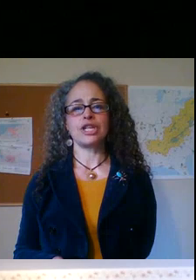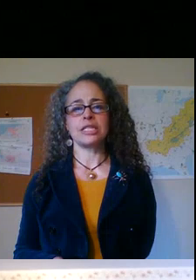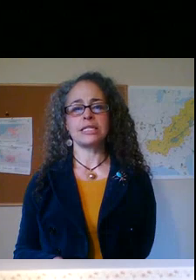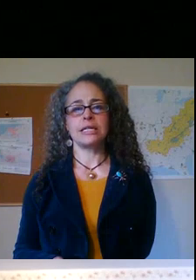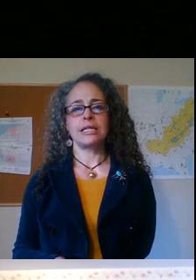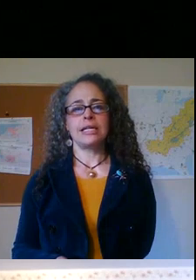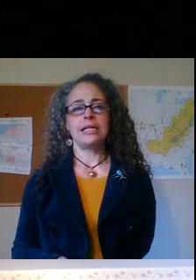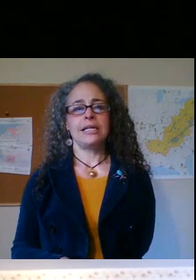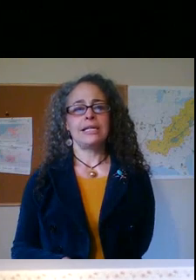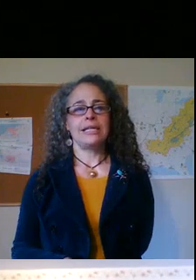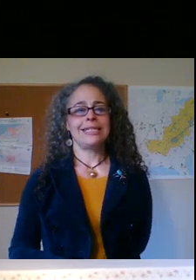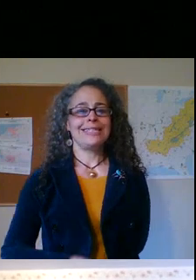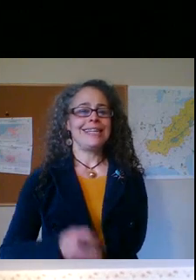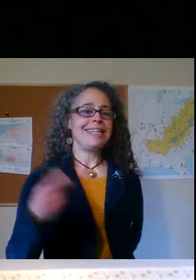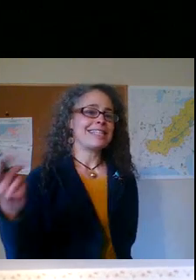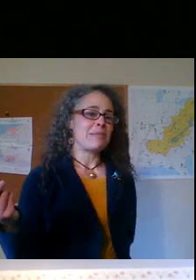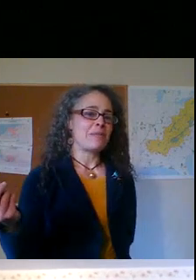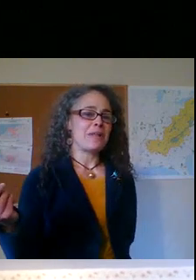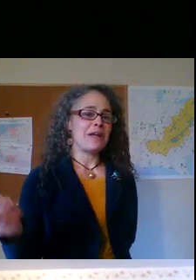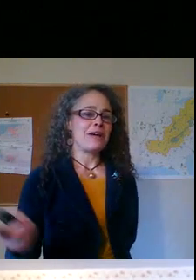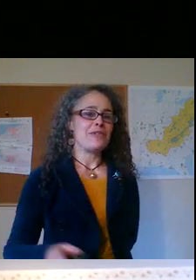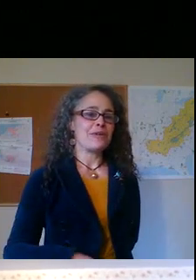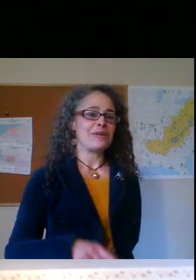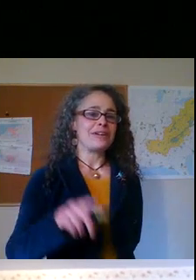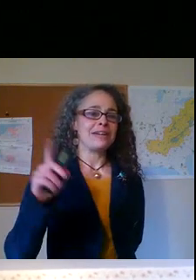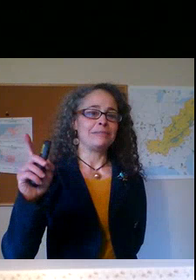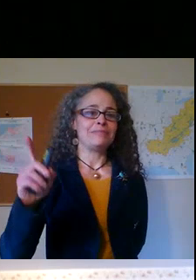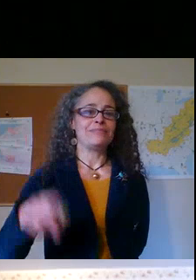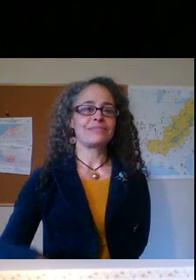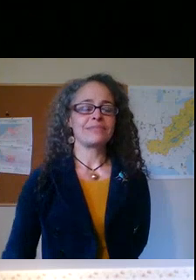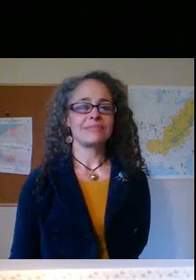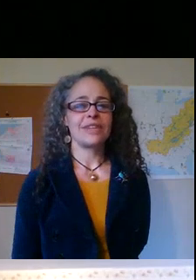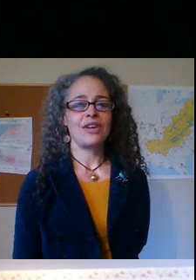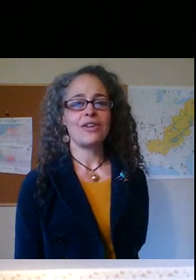And this is just an example of your